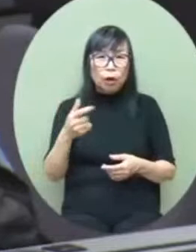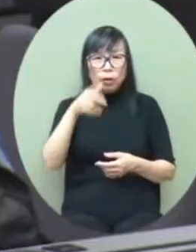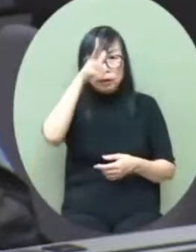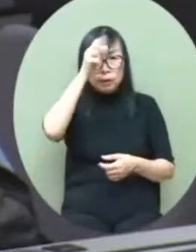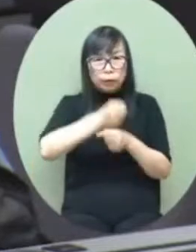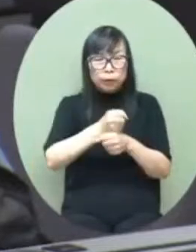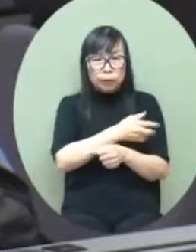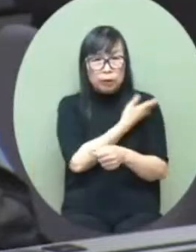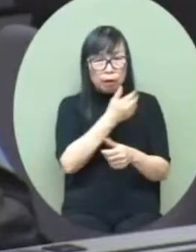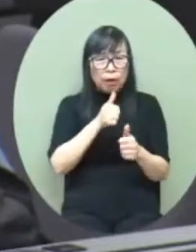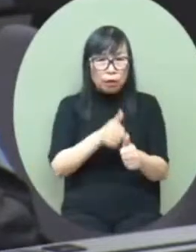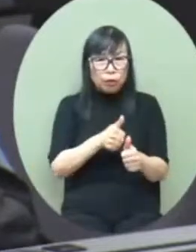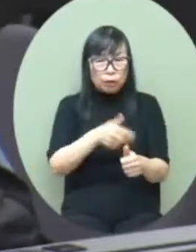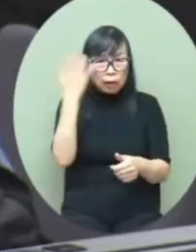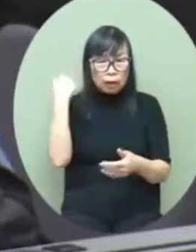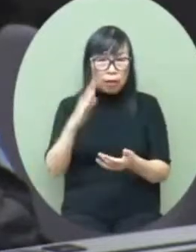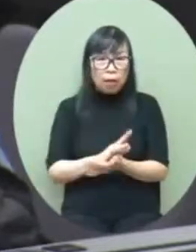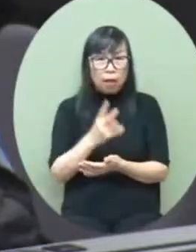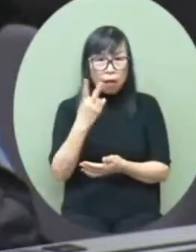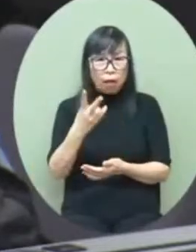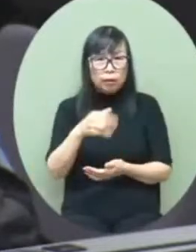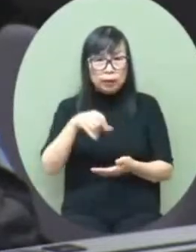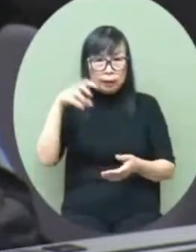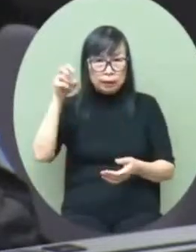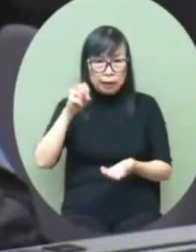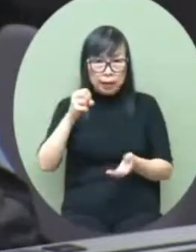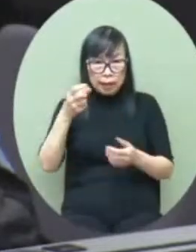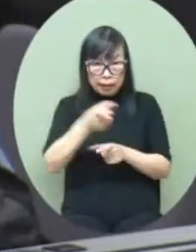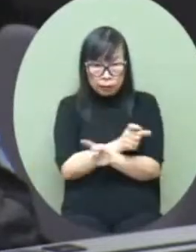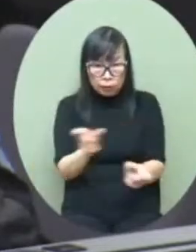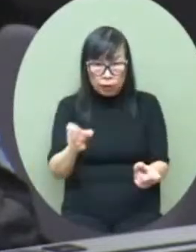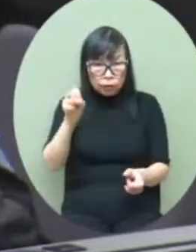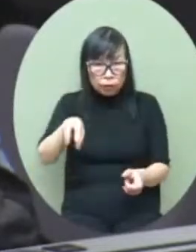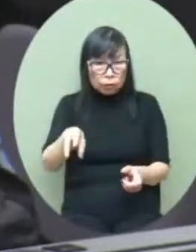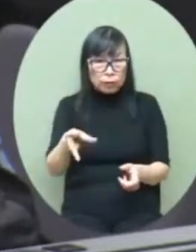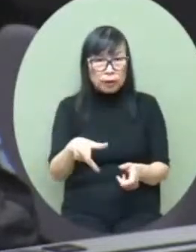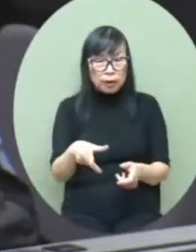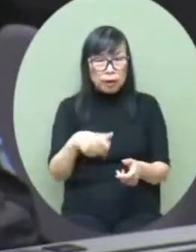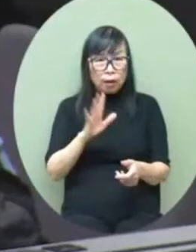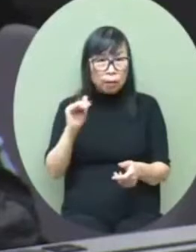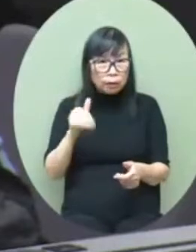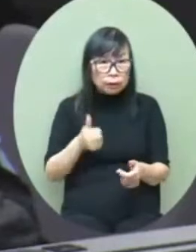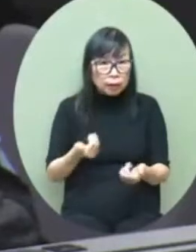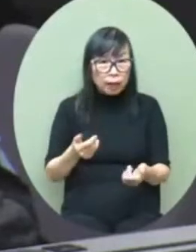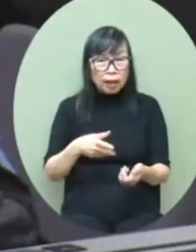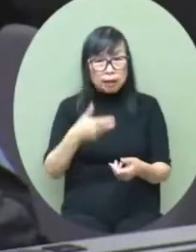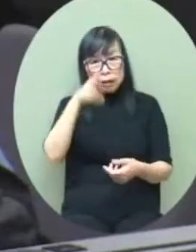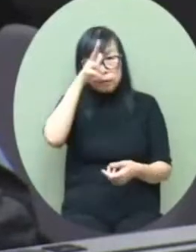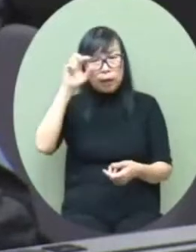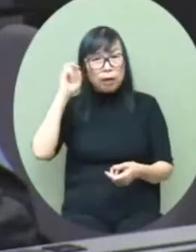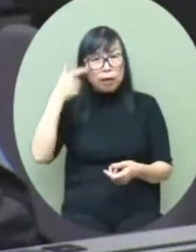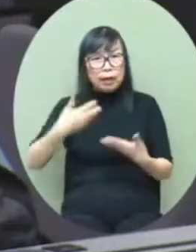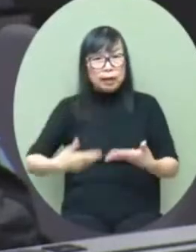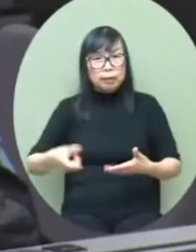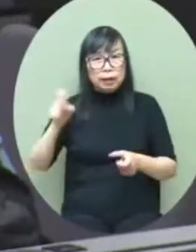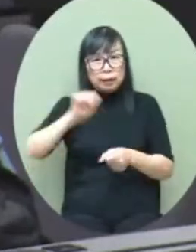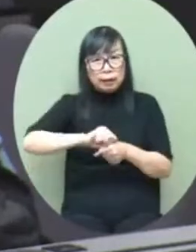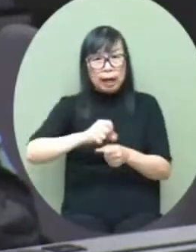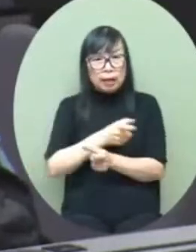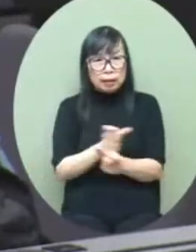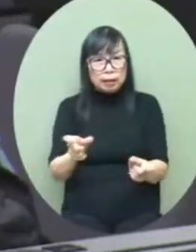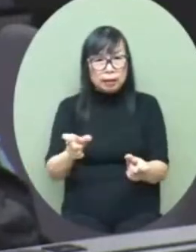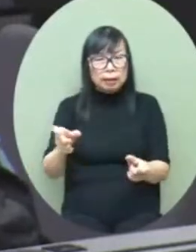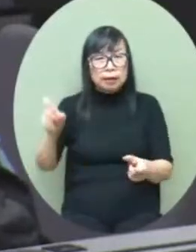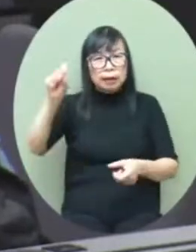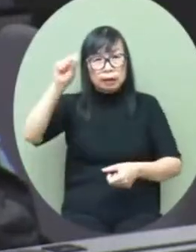rise for civil servants, some trade unions call for making up for the pay freezes in the past. Will the government consider